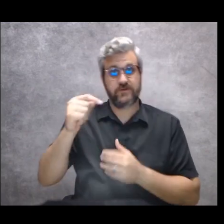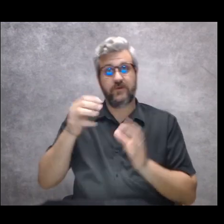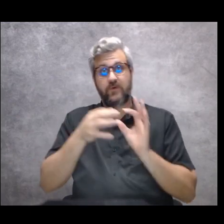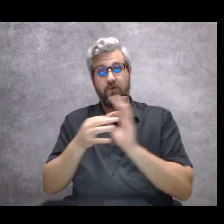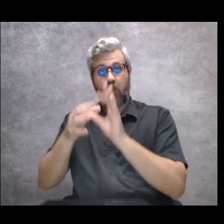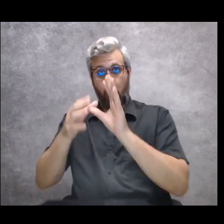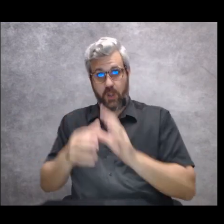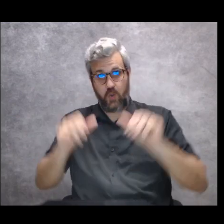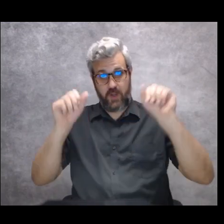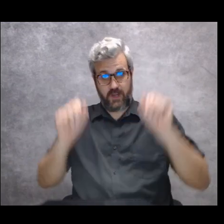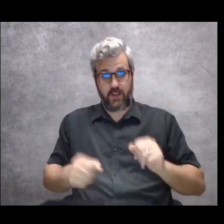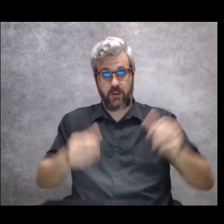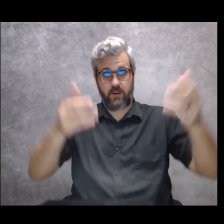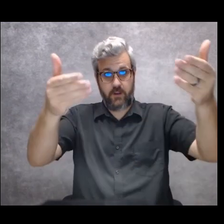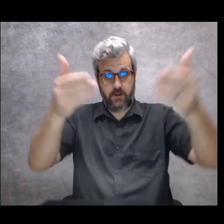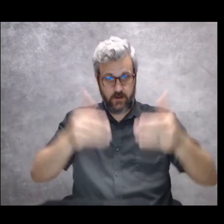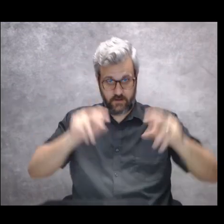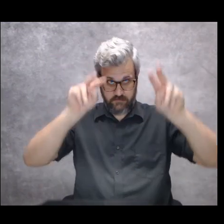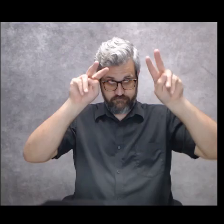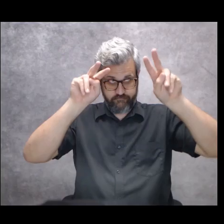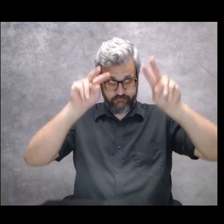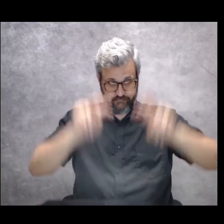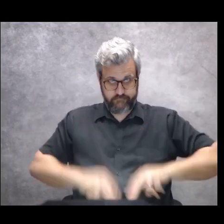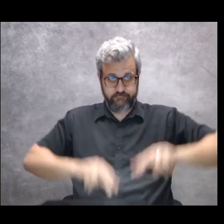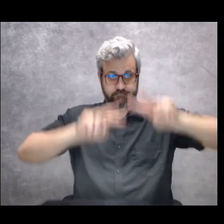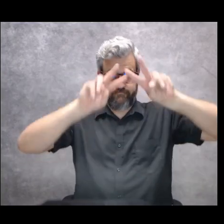future decisions for the program.